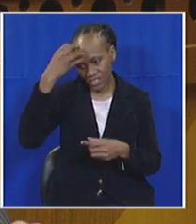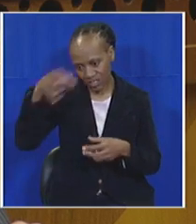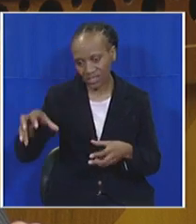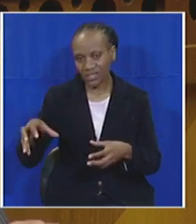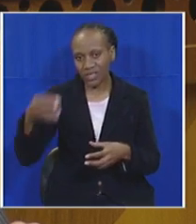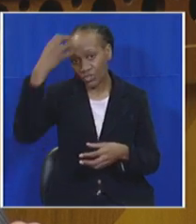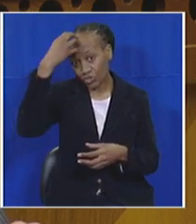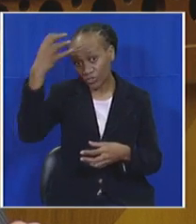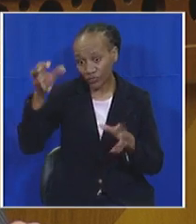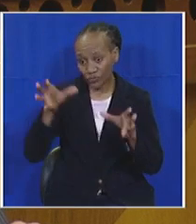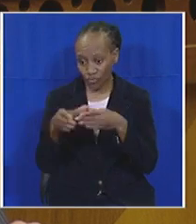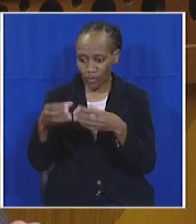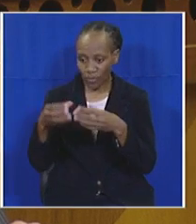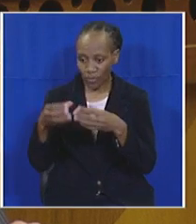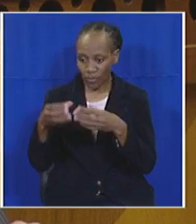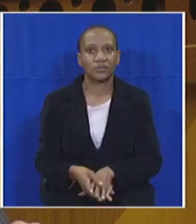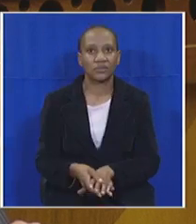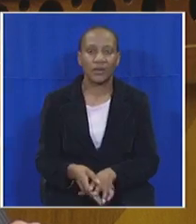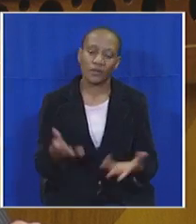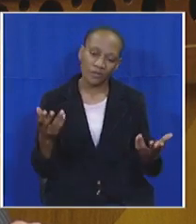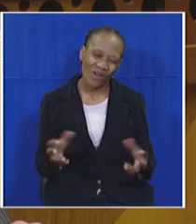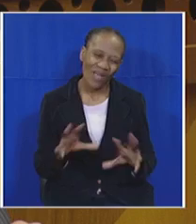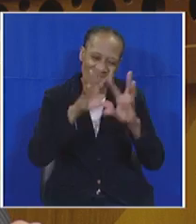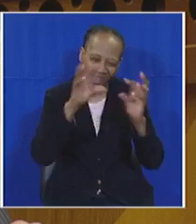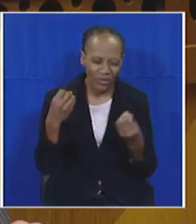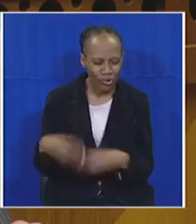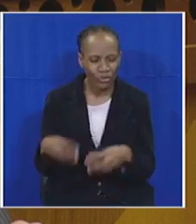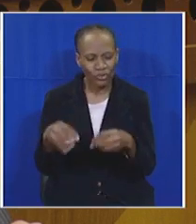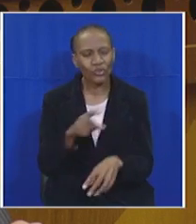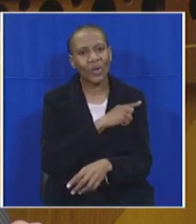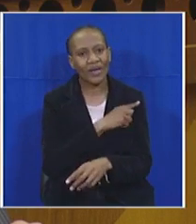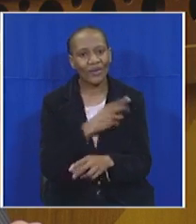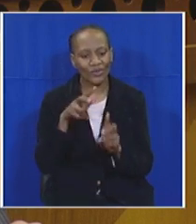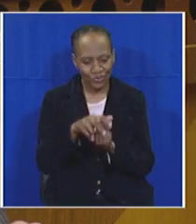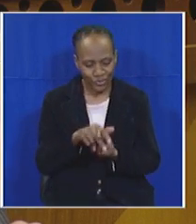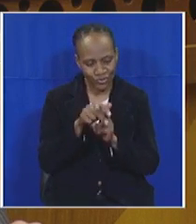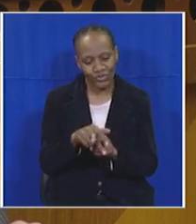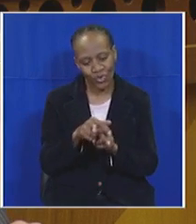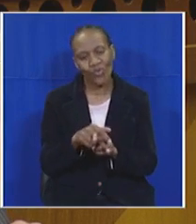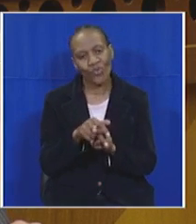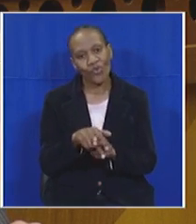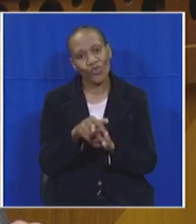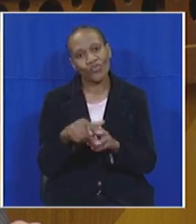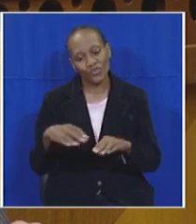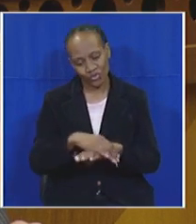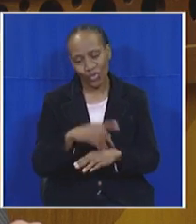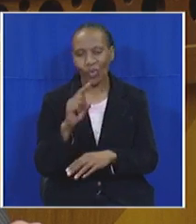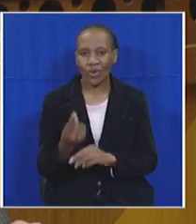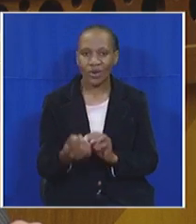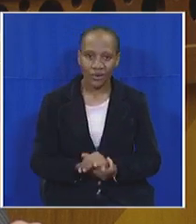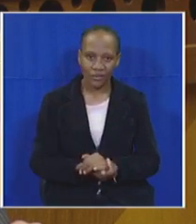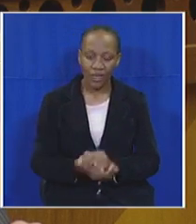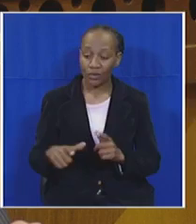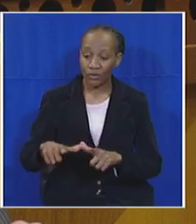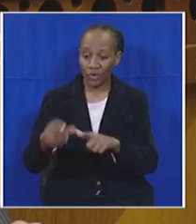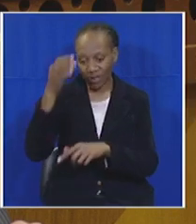the want of a horseshoe nail. Local government is that horseshoe nail that we must never, ever